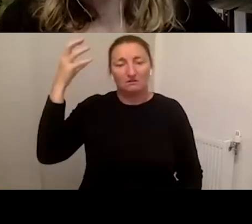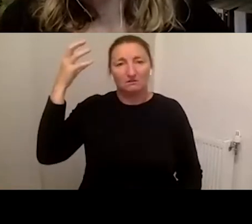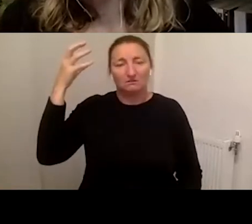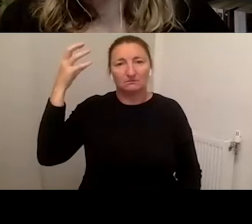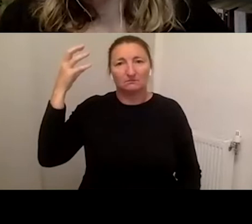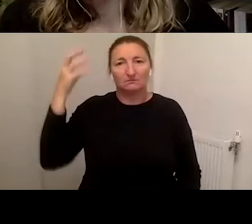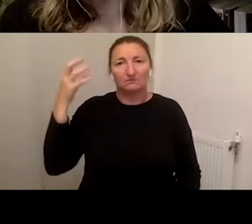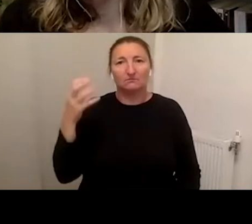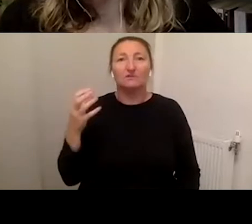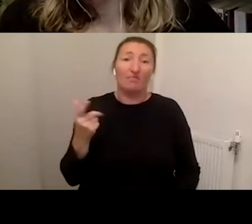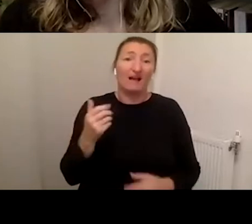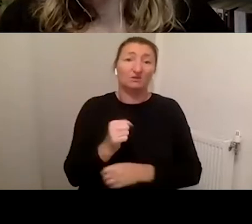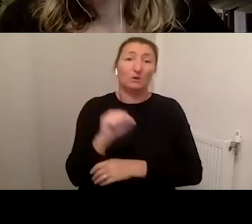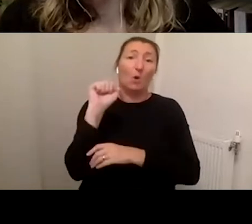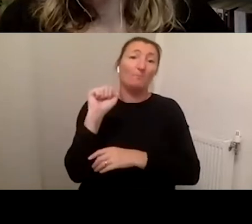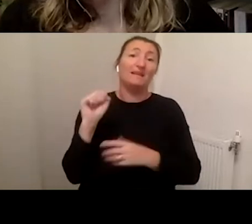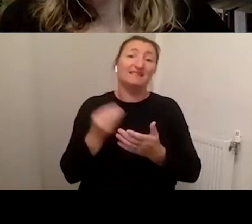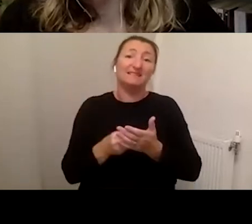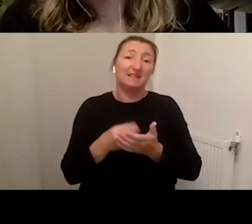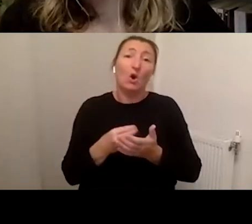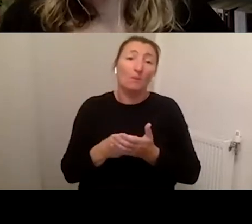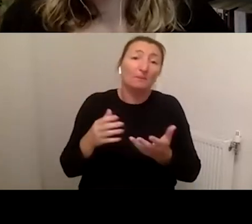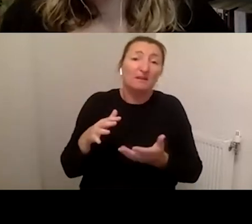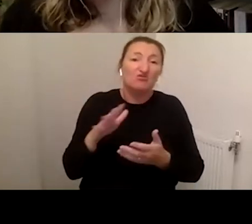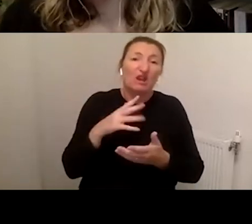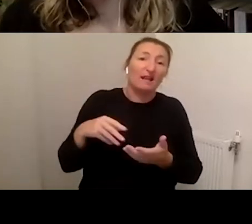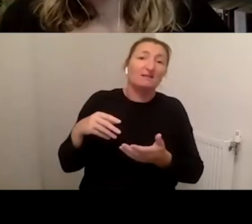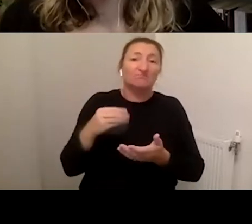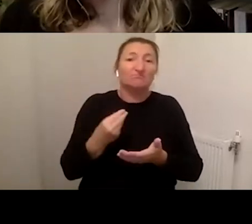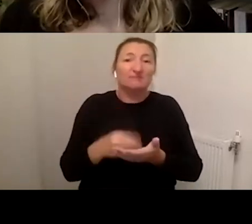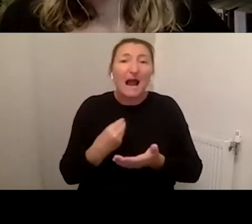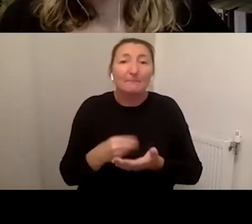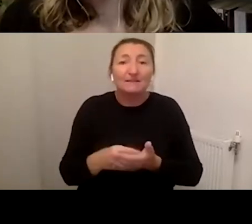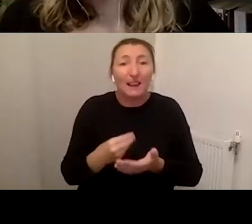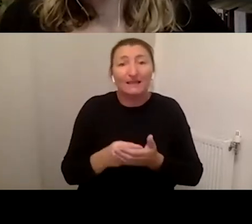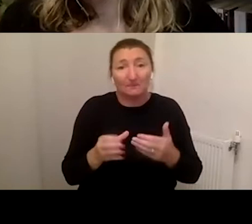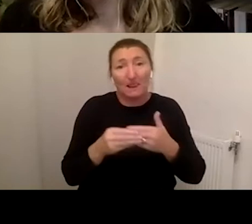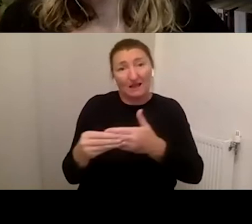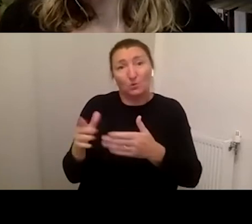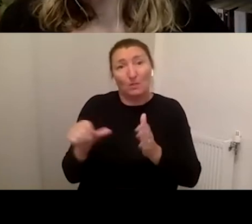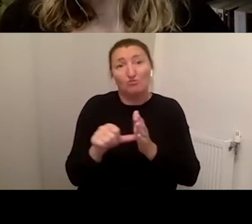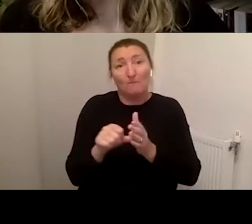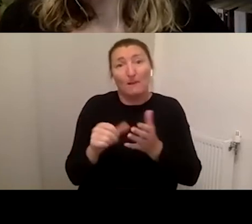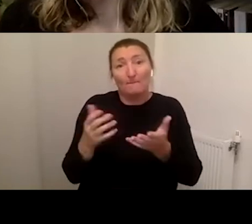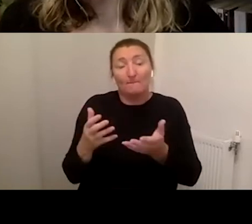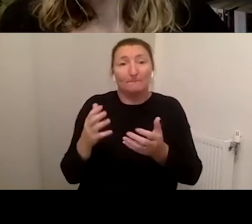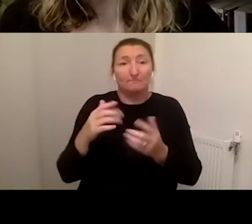a communist economy or a capitalist economy. Both of them led us to the problems where we're in now with climate